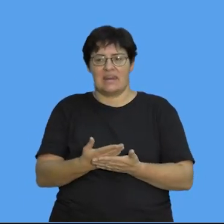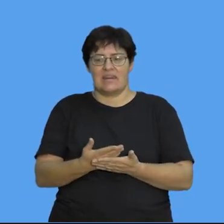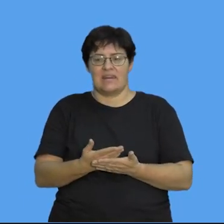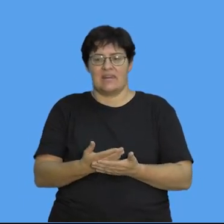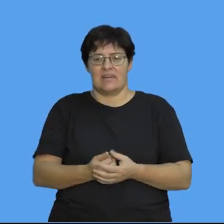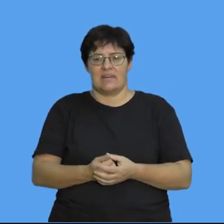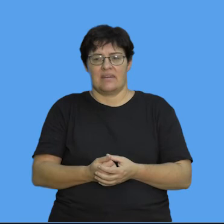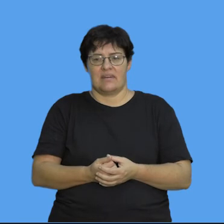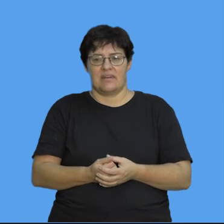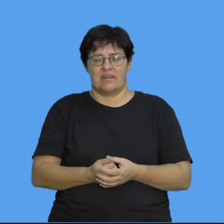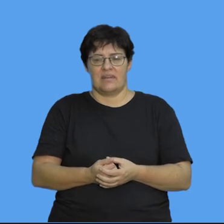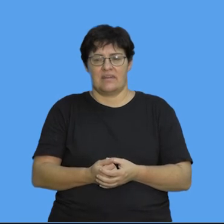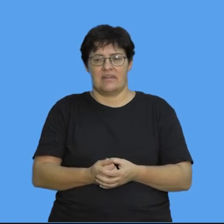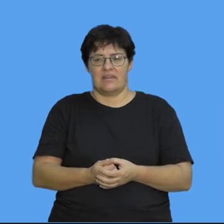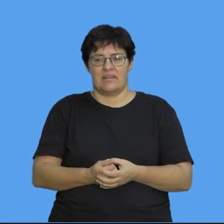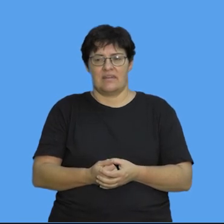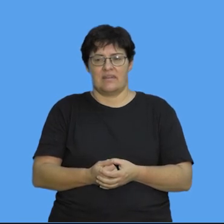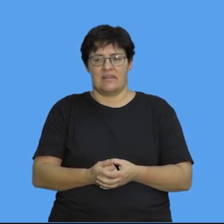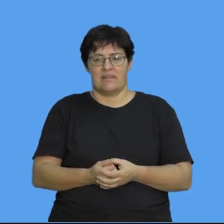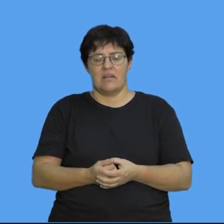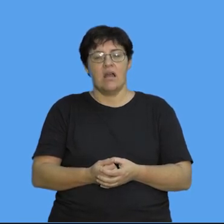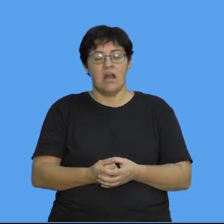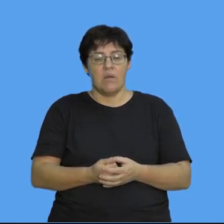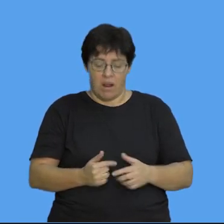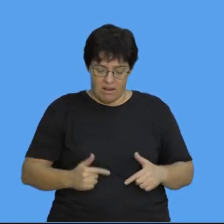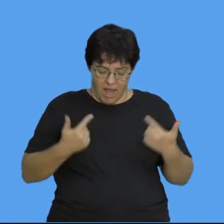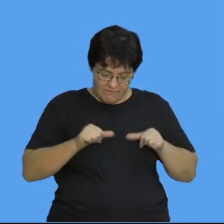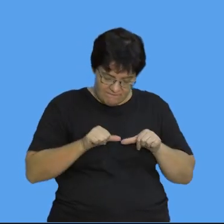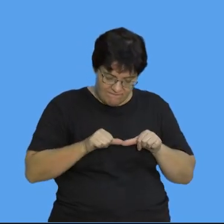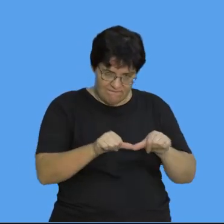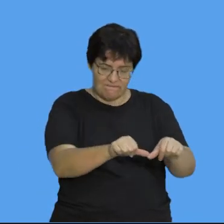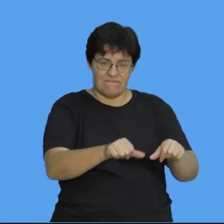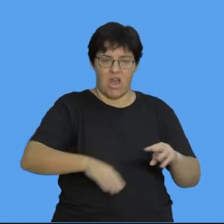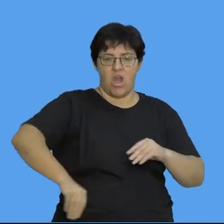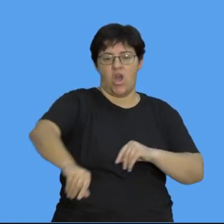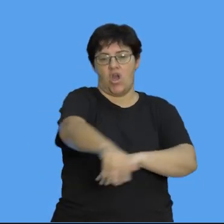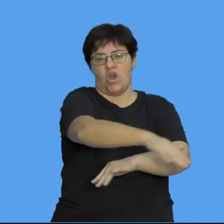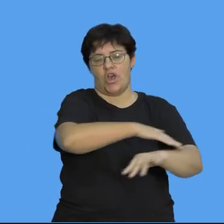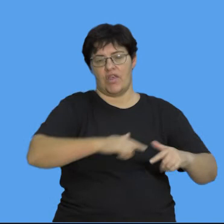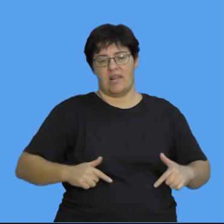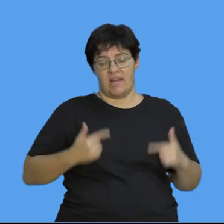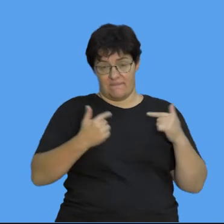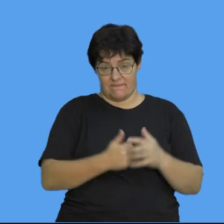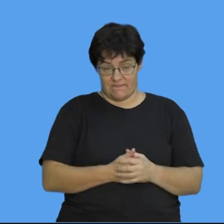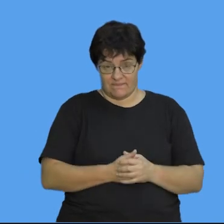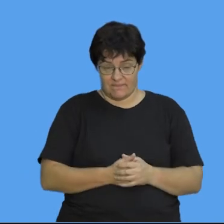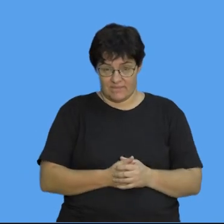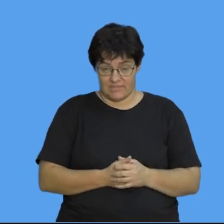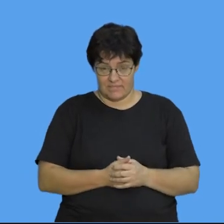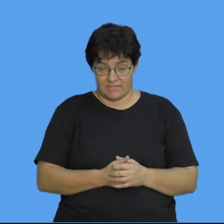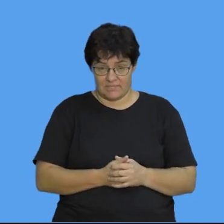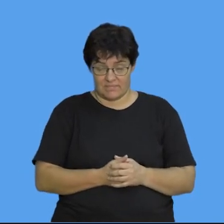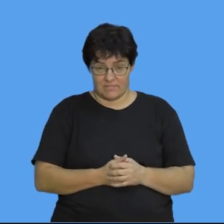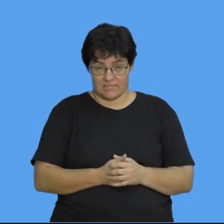right, look here, this plant to survive in a terrestrial life? Terrestrial